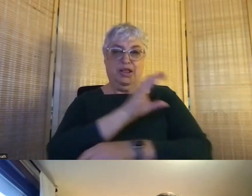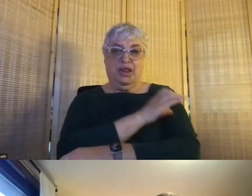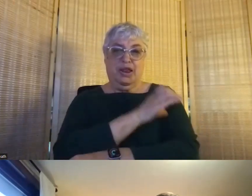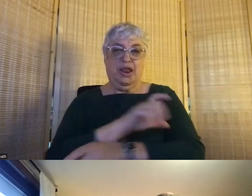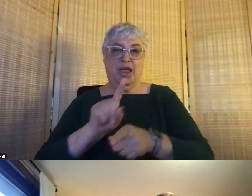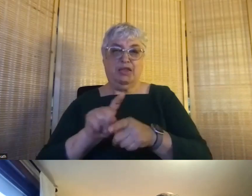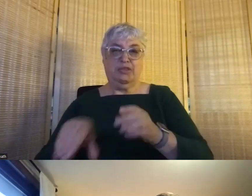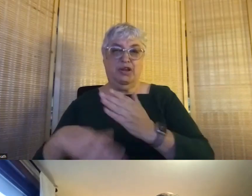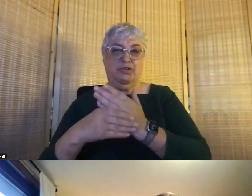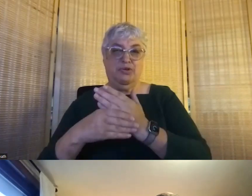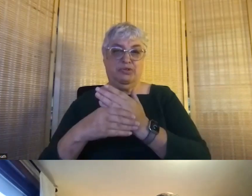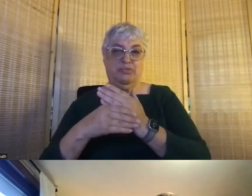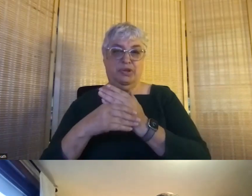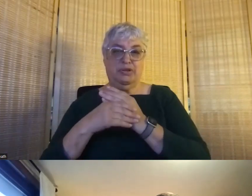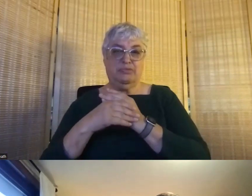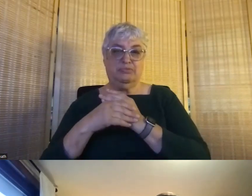endorsement.